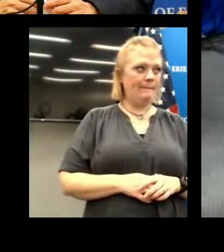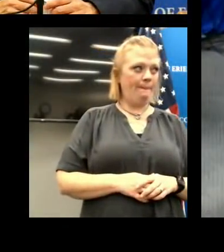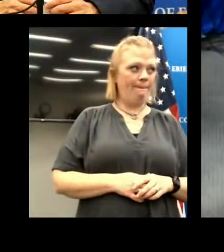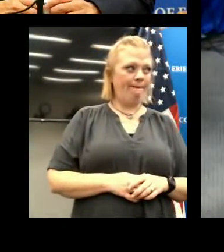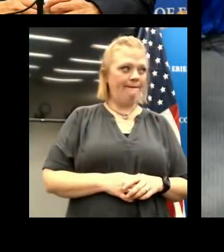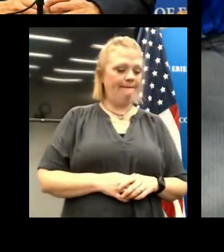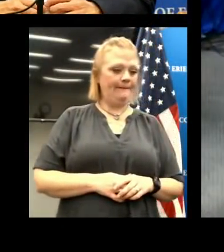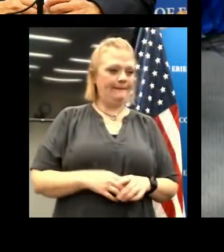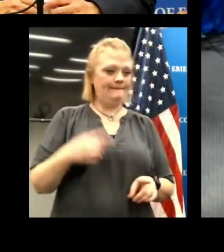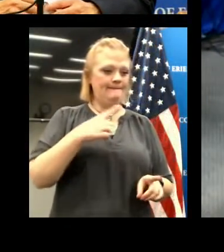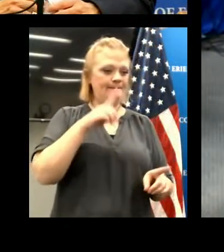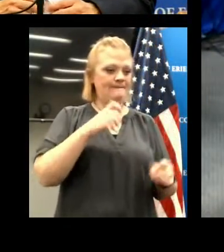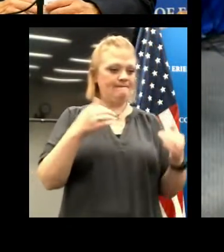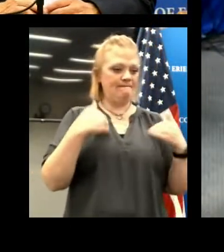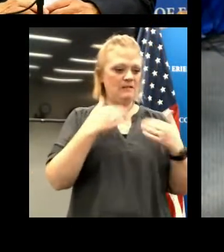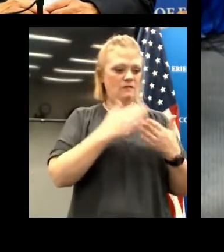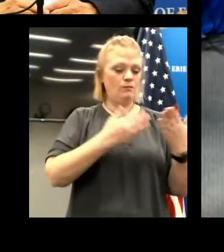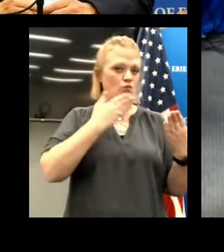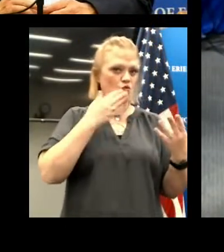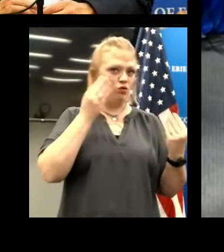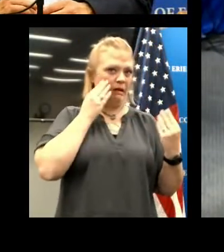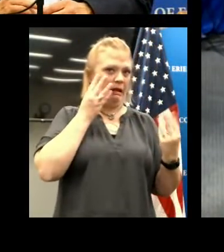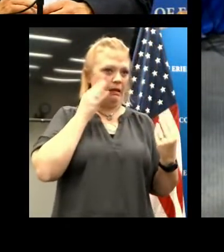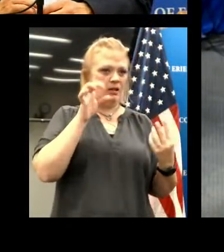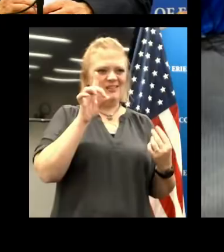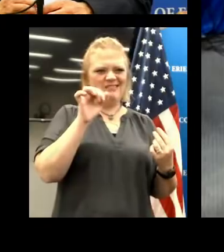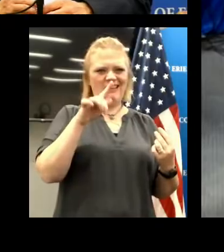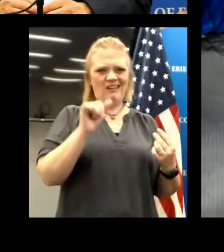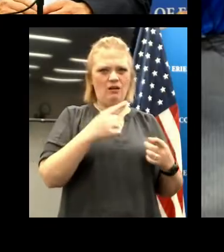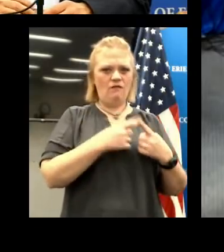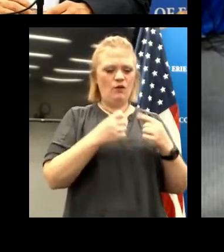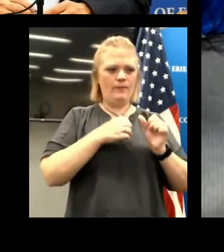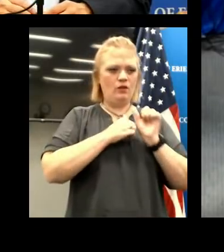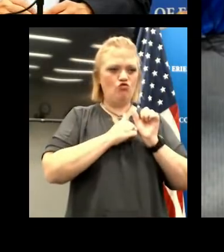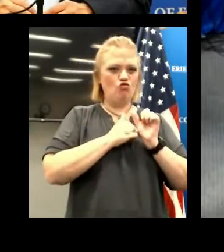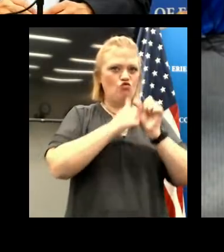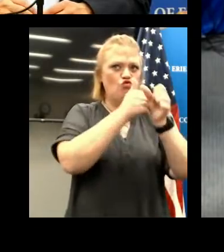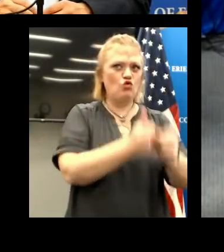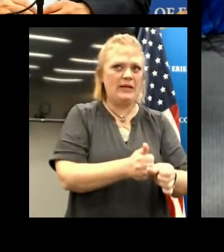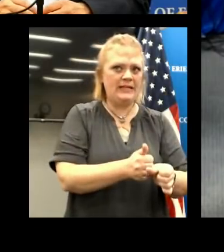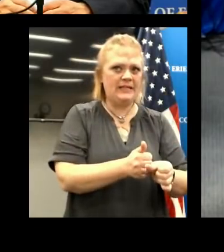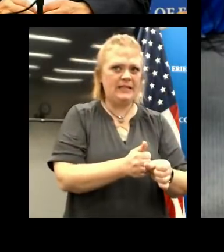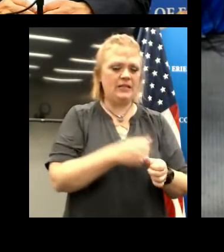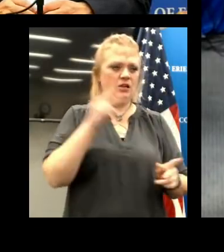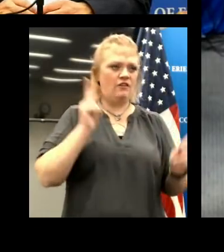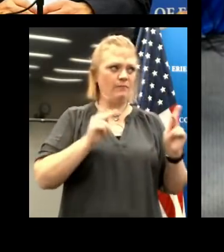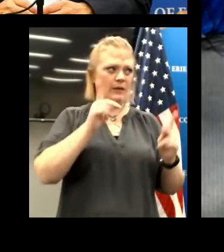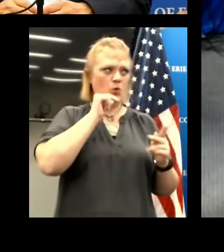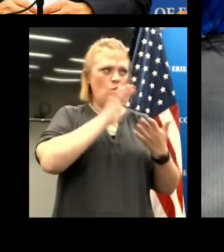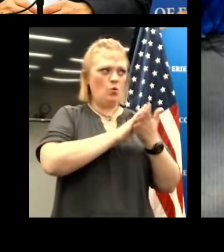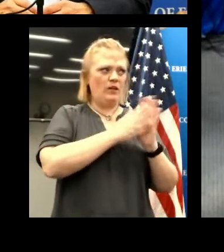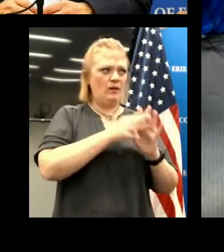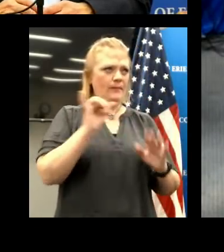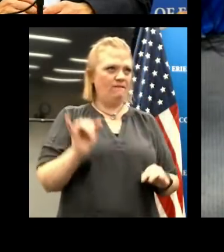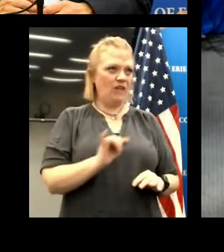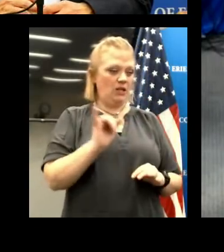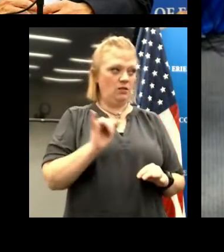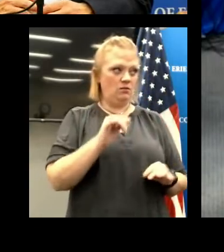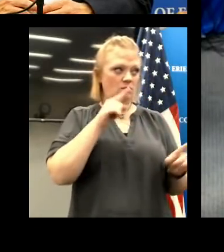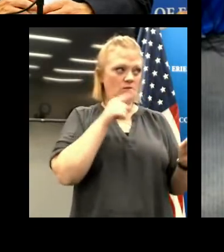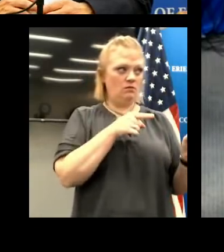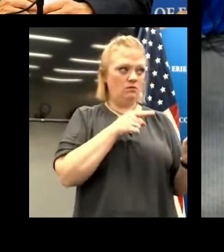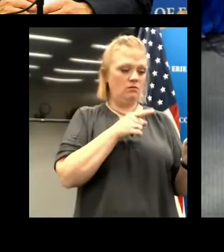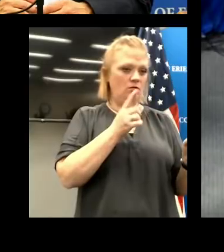you must have some pretty good data now from the tracing of the people who become infected. Are you